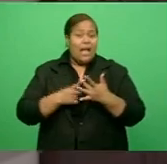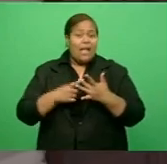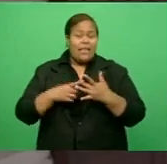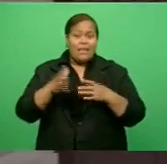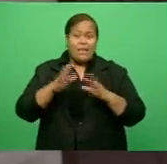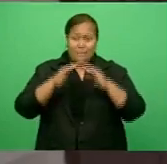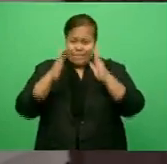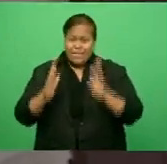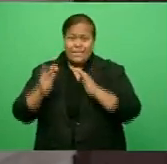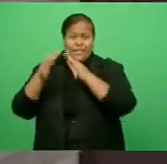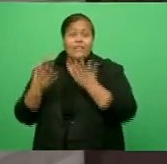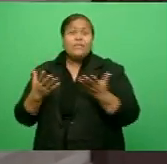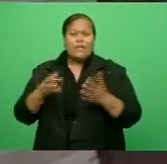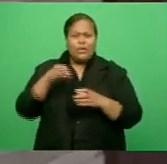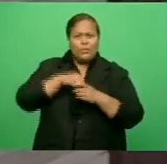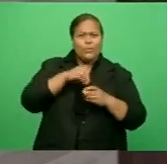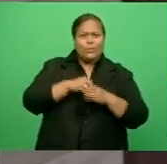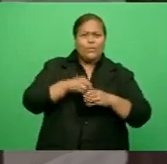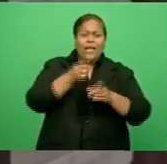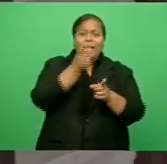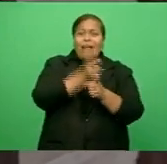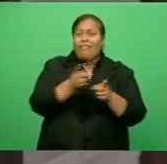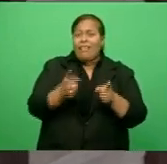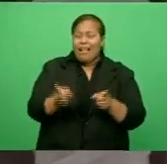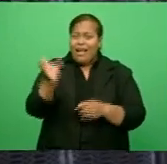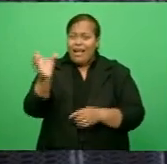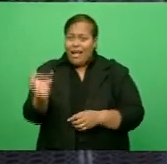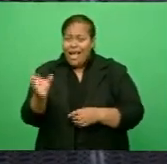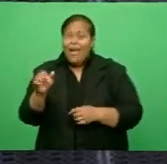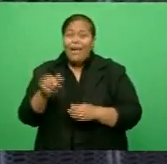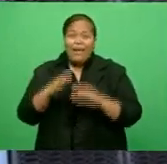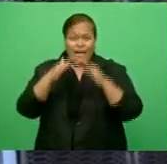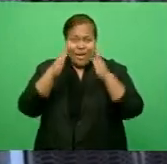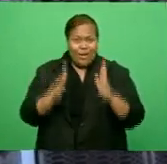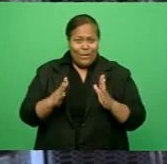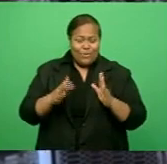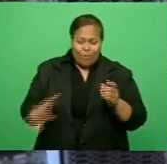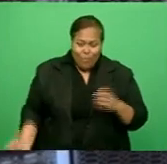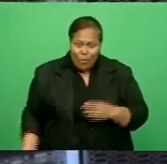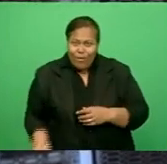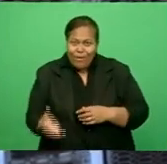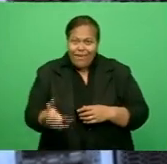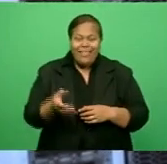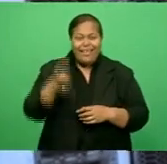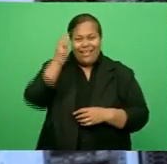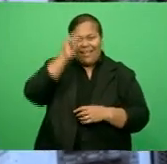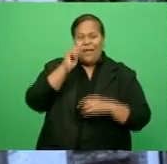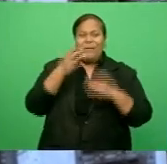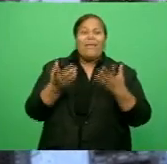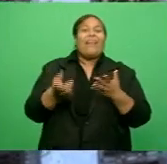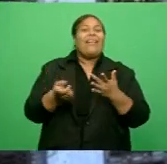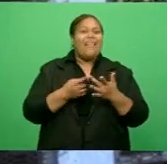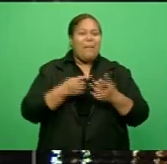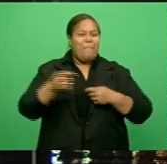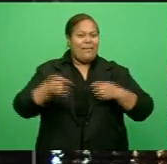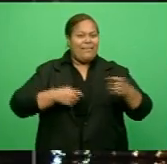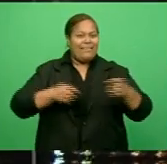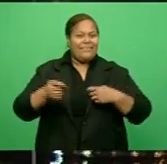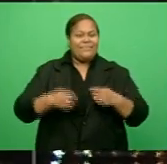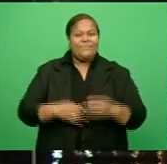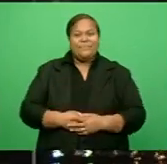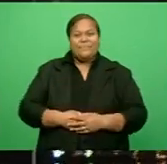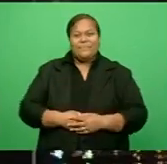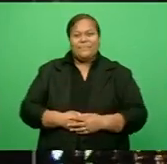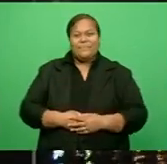restore includes the Governor's House, the Bowling Club, as well as the Levuka Municipal Market. Lena Rees, FBC News. The